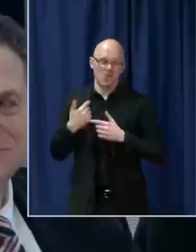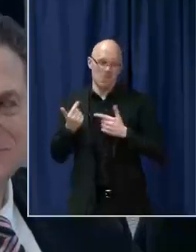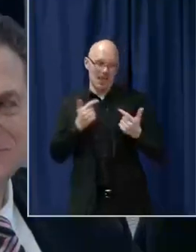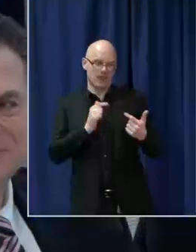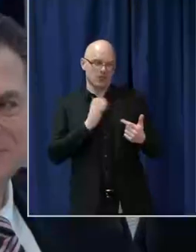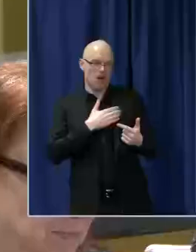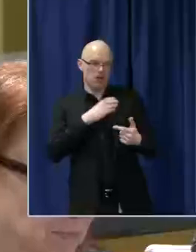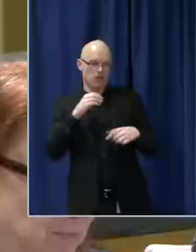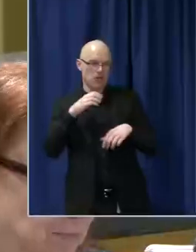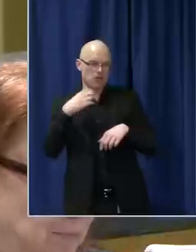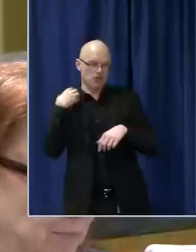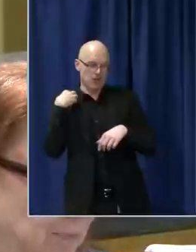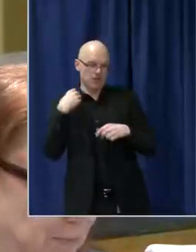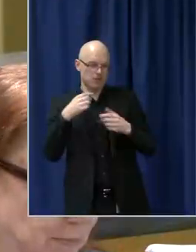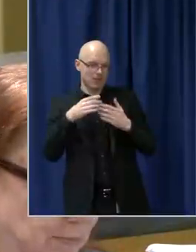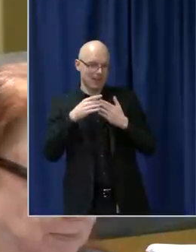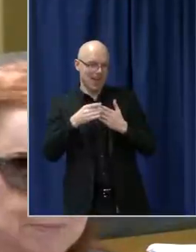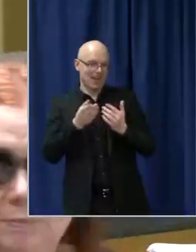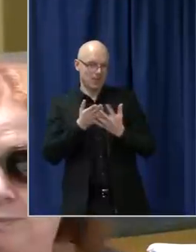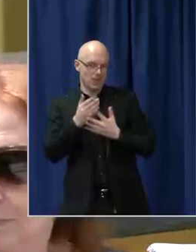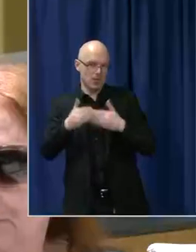vote.